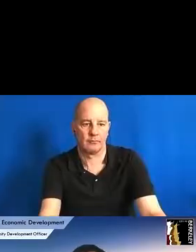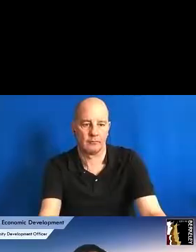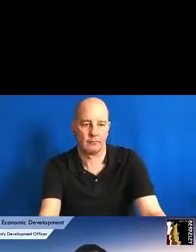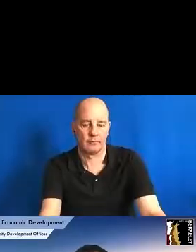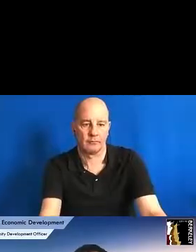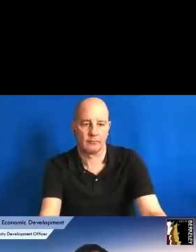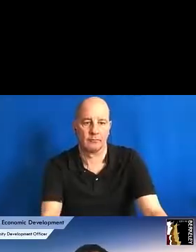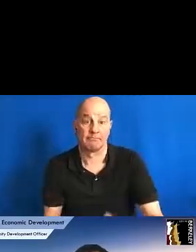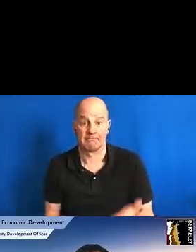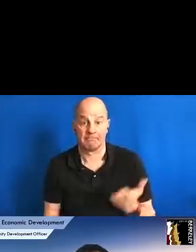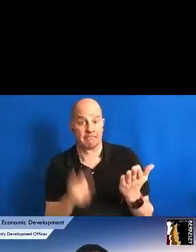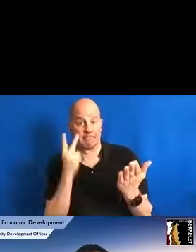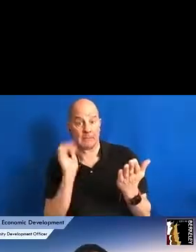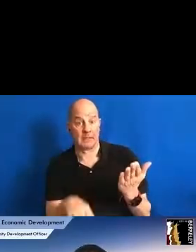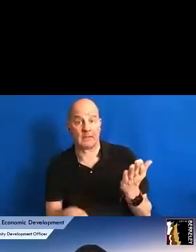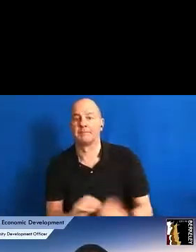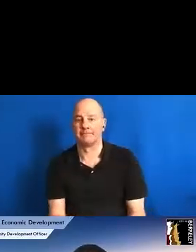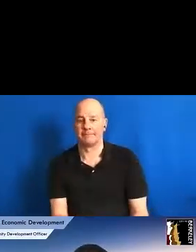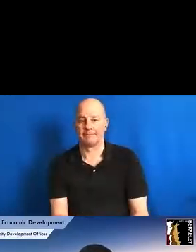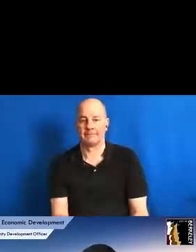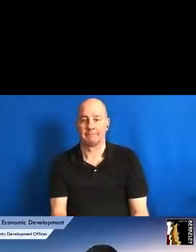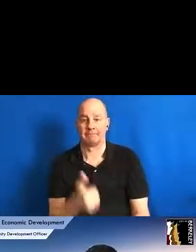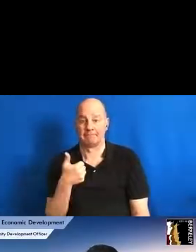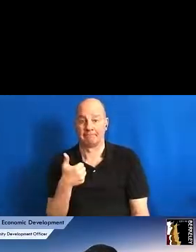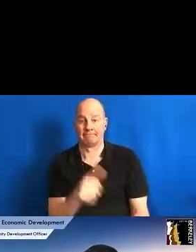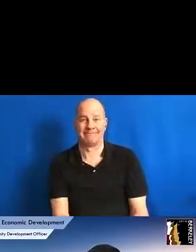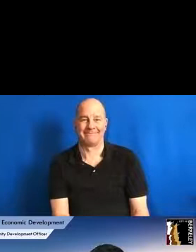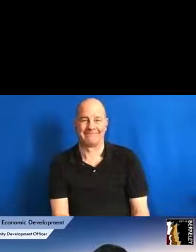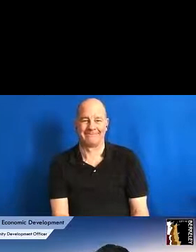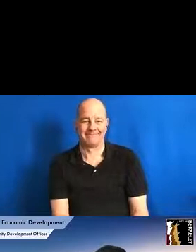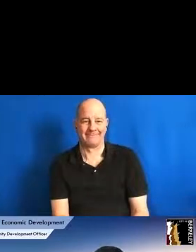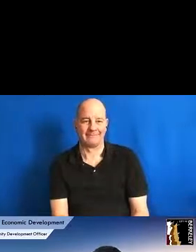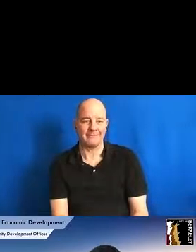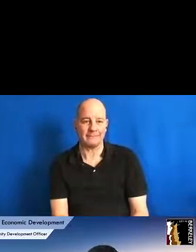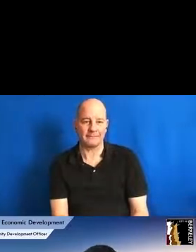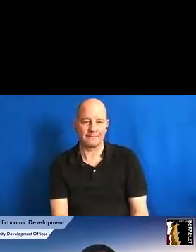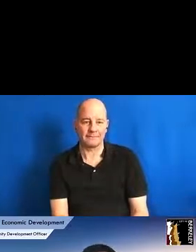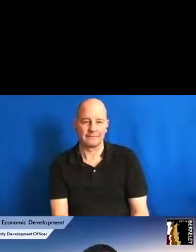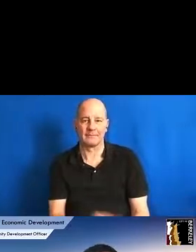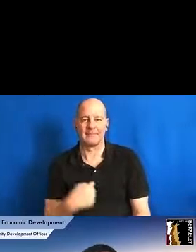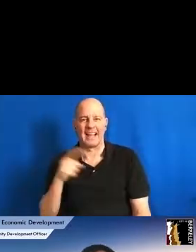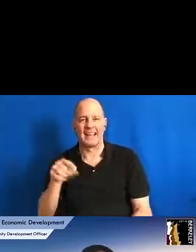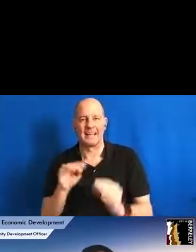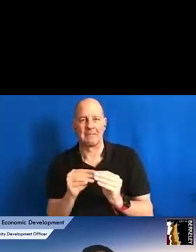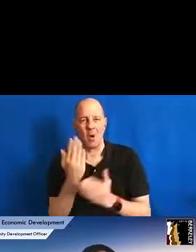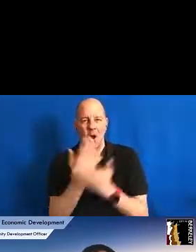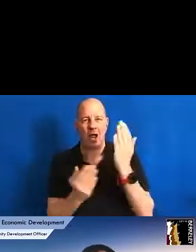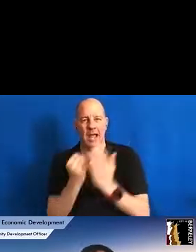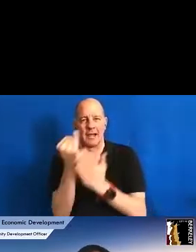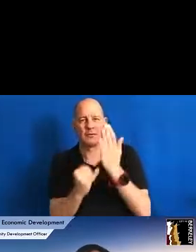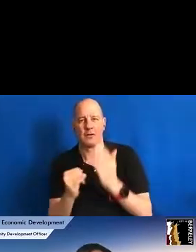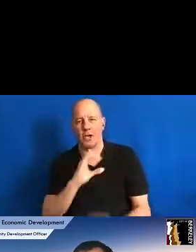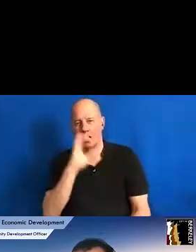it? Good to go? Good to go, yeah. Cool. I realize I need more hand-drawn cartoon slides